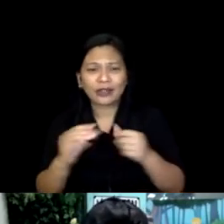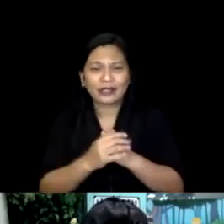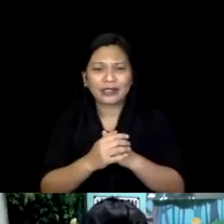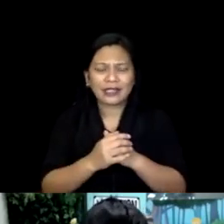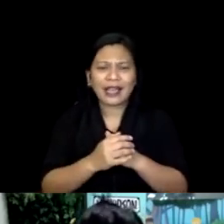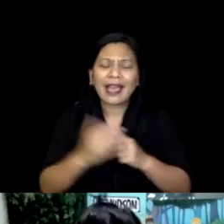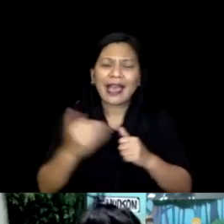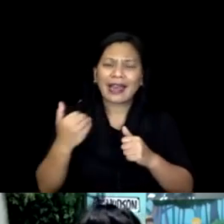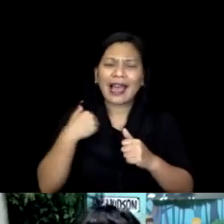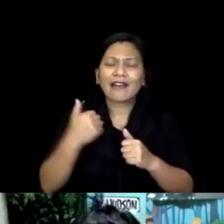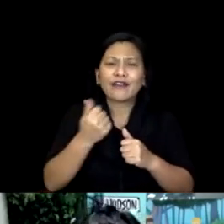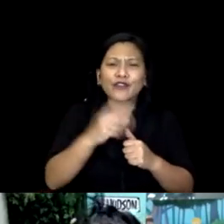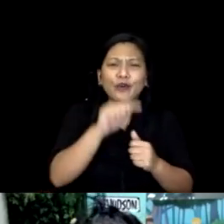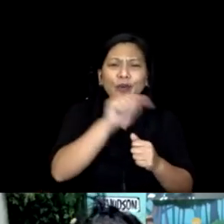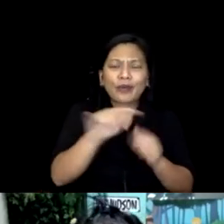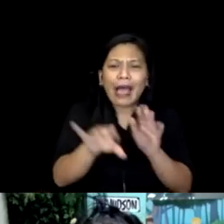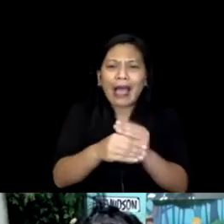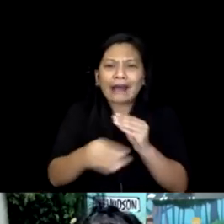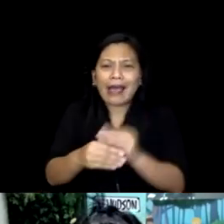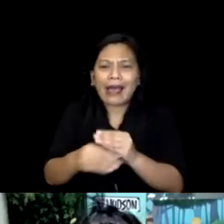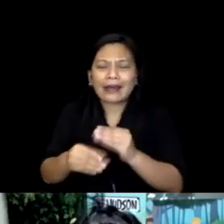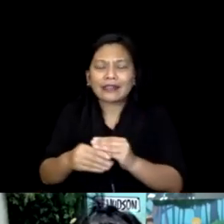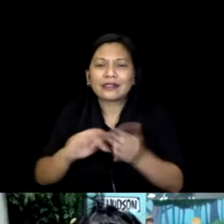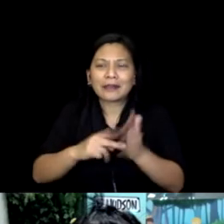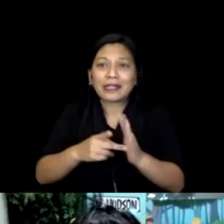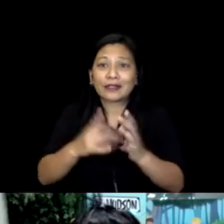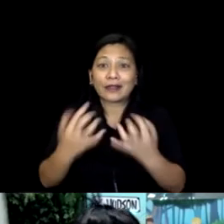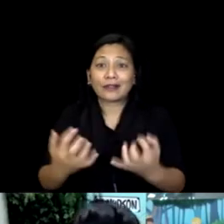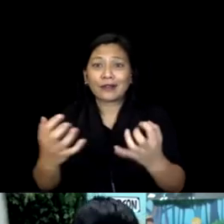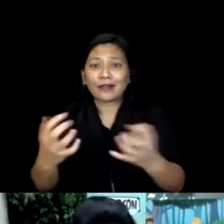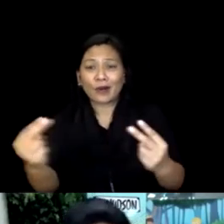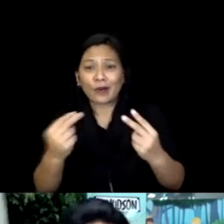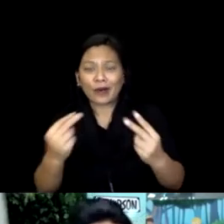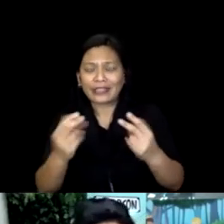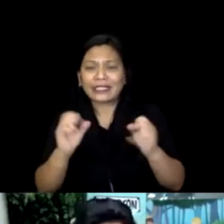it recognizable as a place, but how verisimilitude